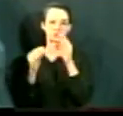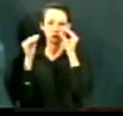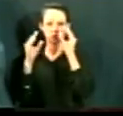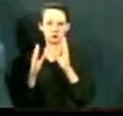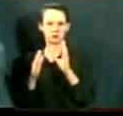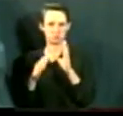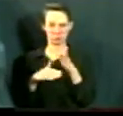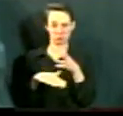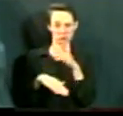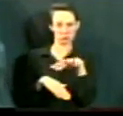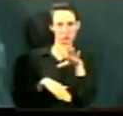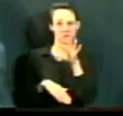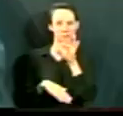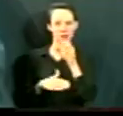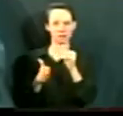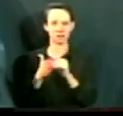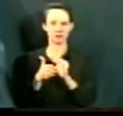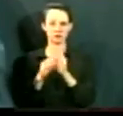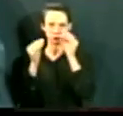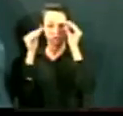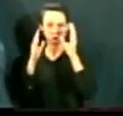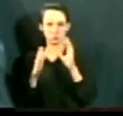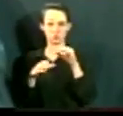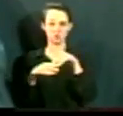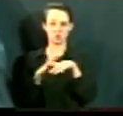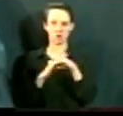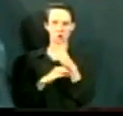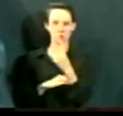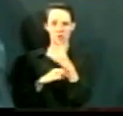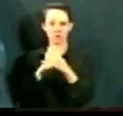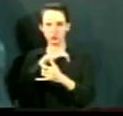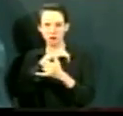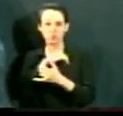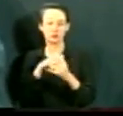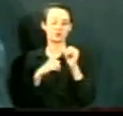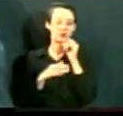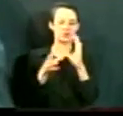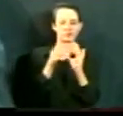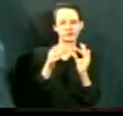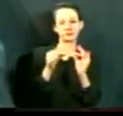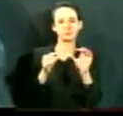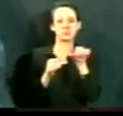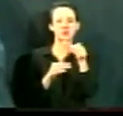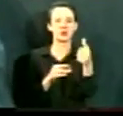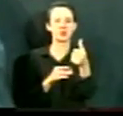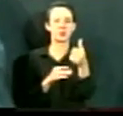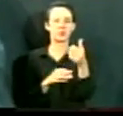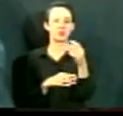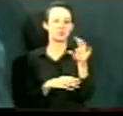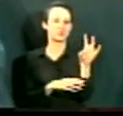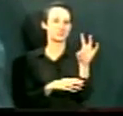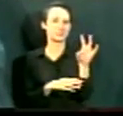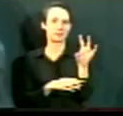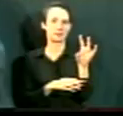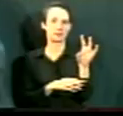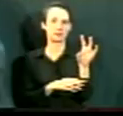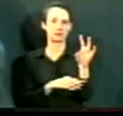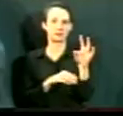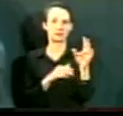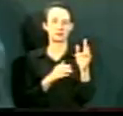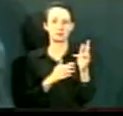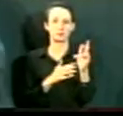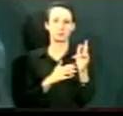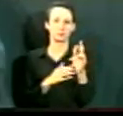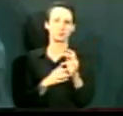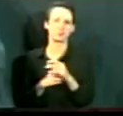about 9,000 teachers in one county alone? Not to mention the other 8 that are or the other 7 that are under consideration.